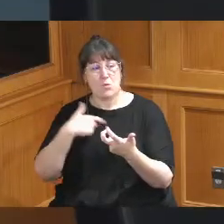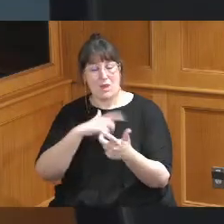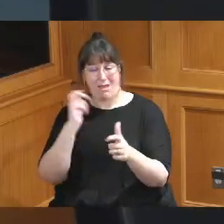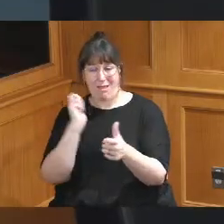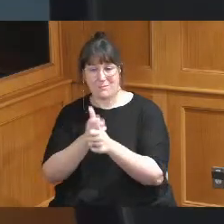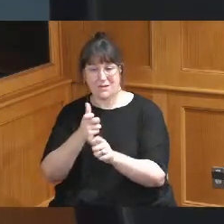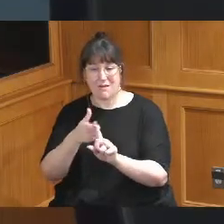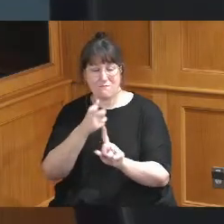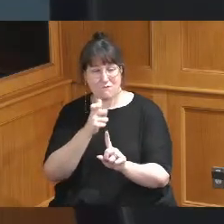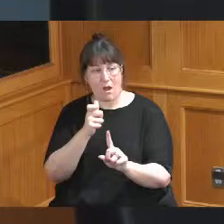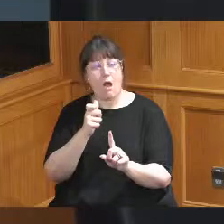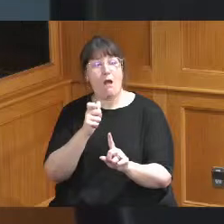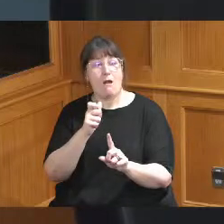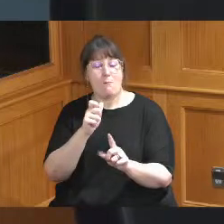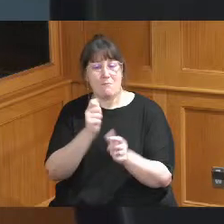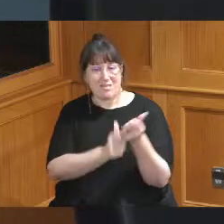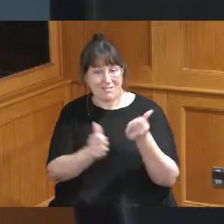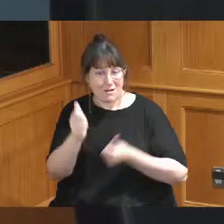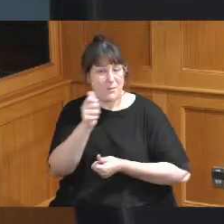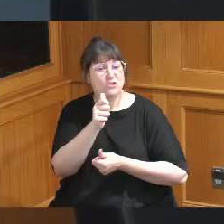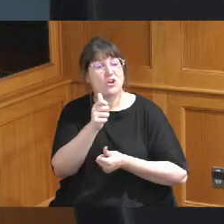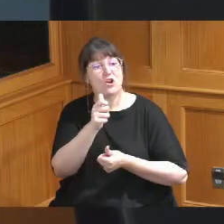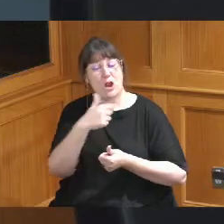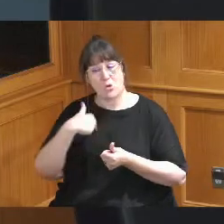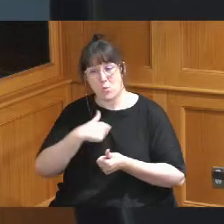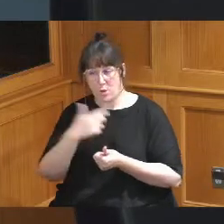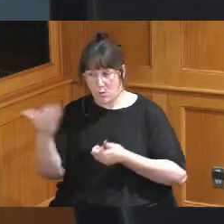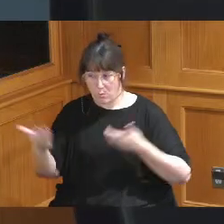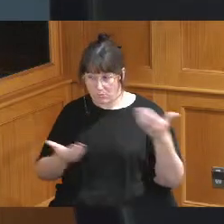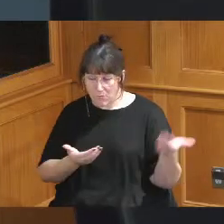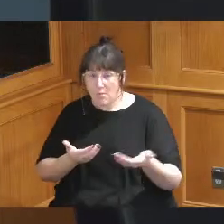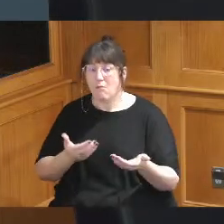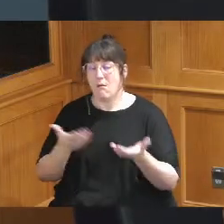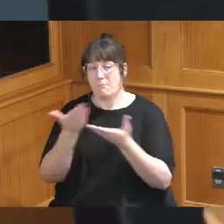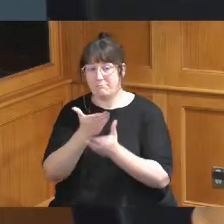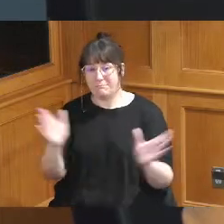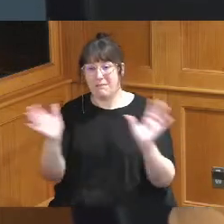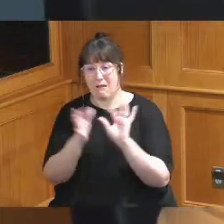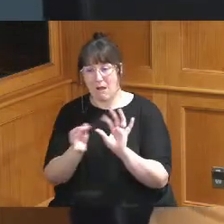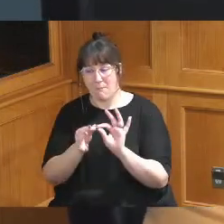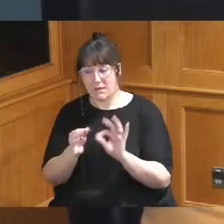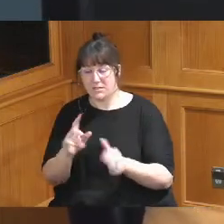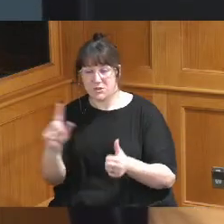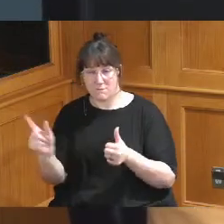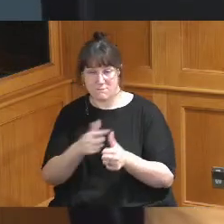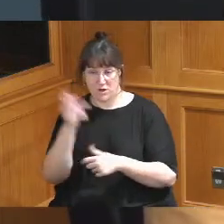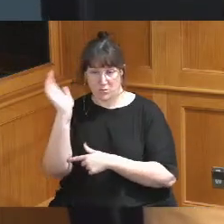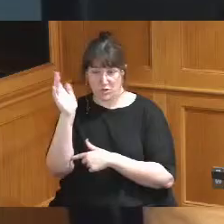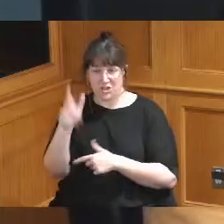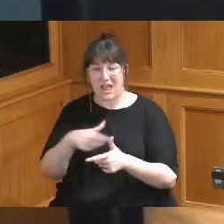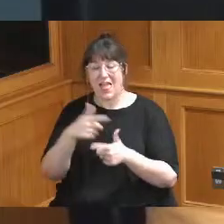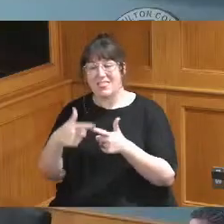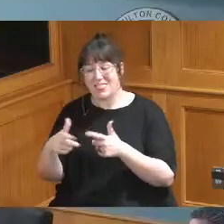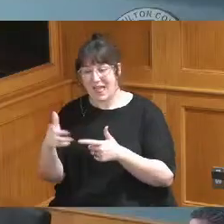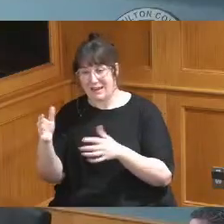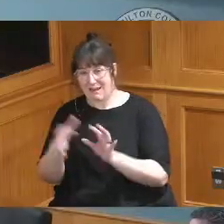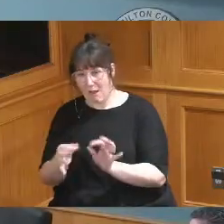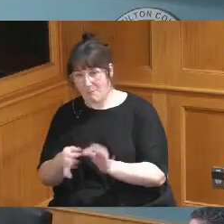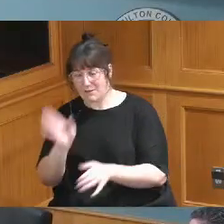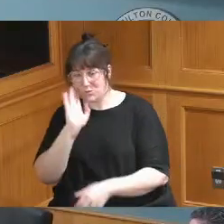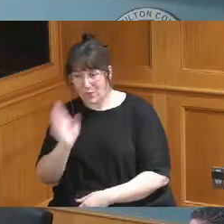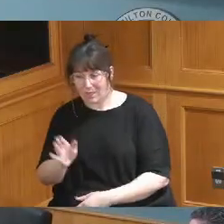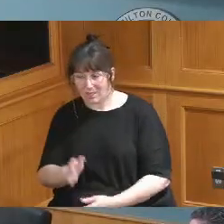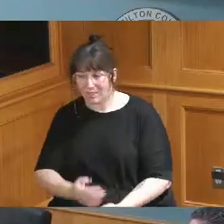administrator, and we're welcoming public comment at this meeting. So we'll get the presentation first, and then we'll move on to public comment.